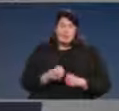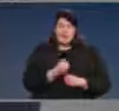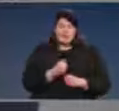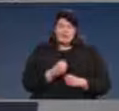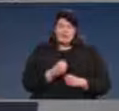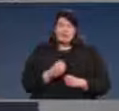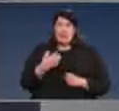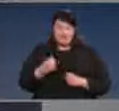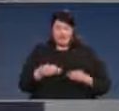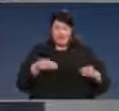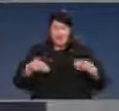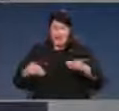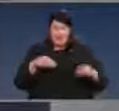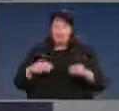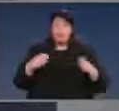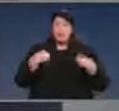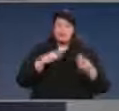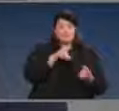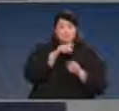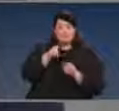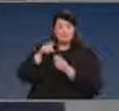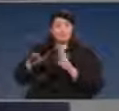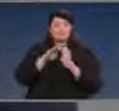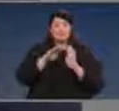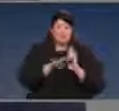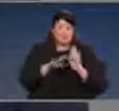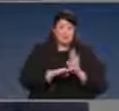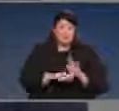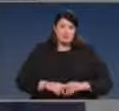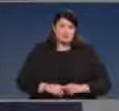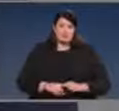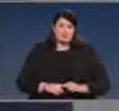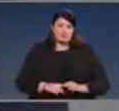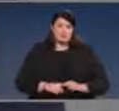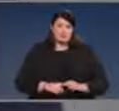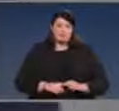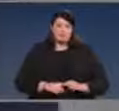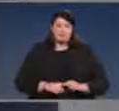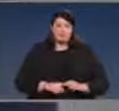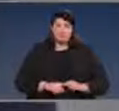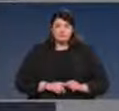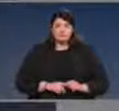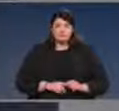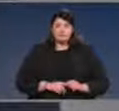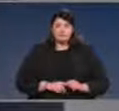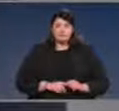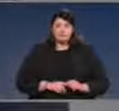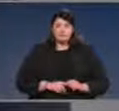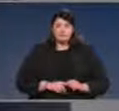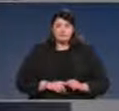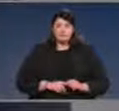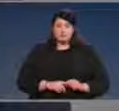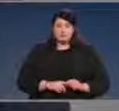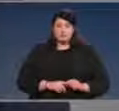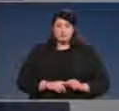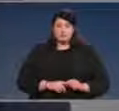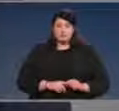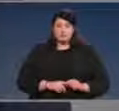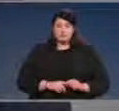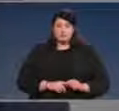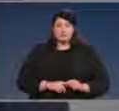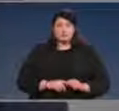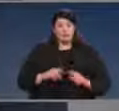relations flexibility post the end of September. Now, I also stress that the existing rate of JobKeeper